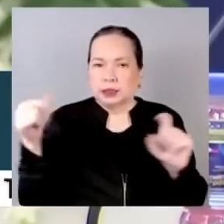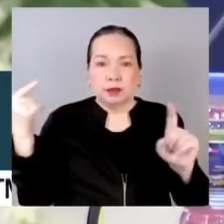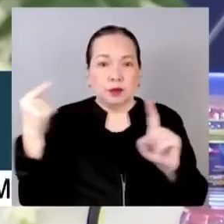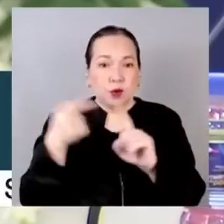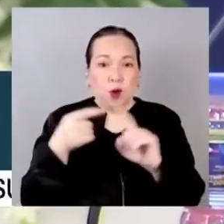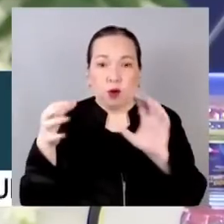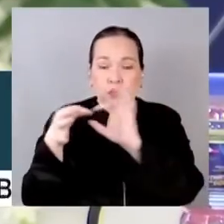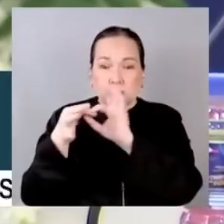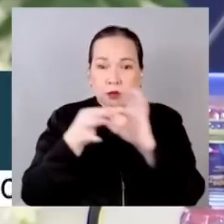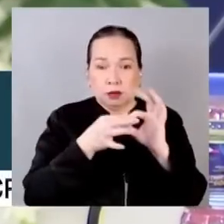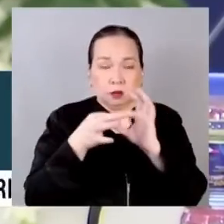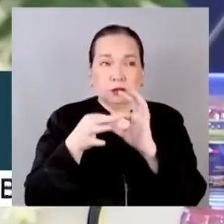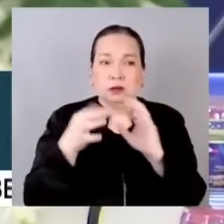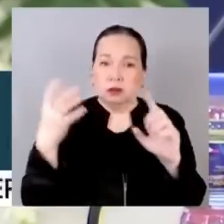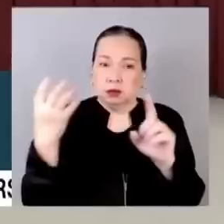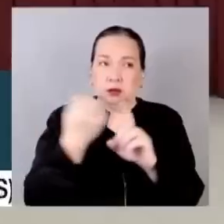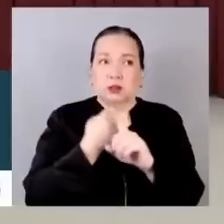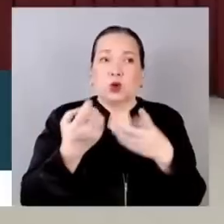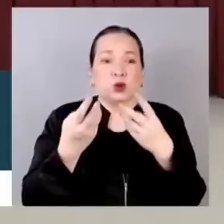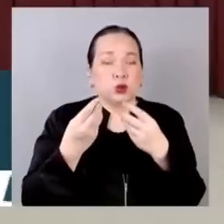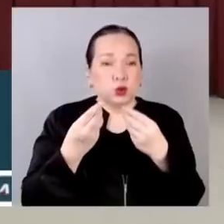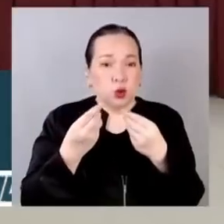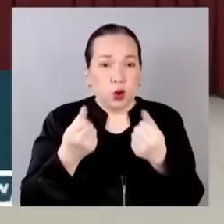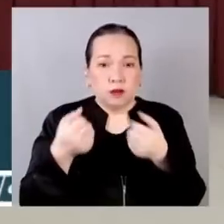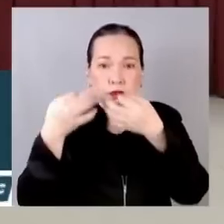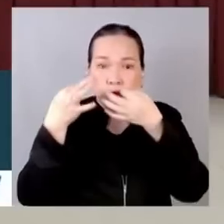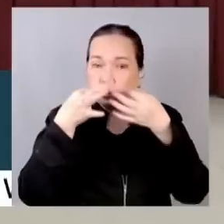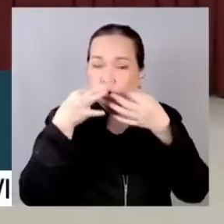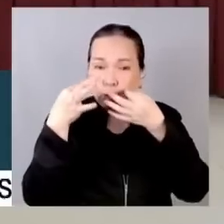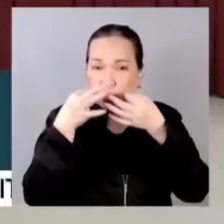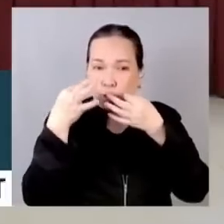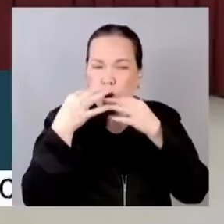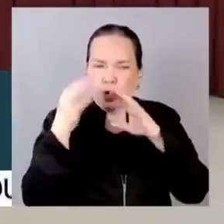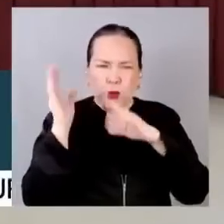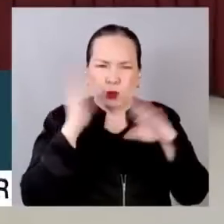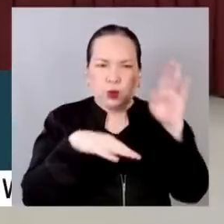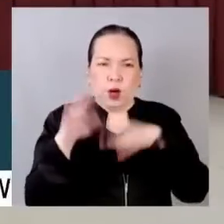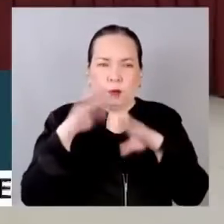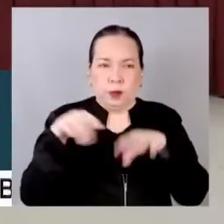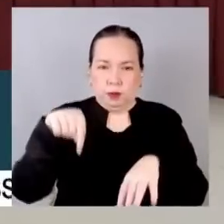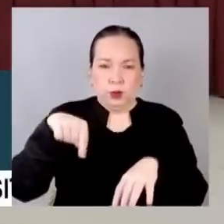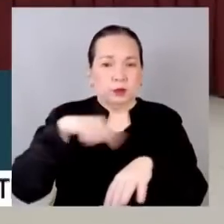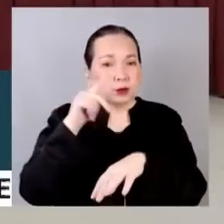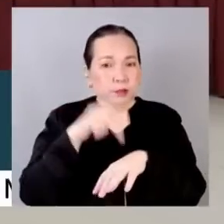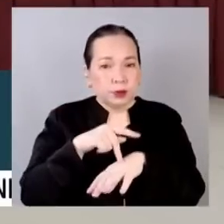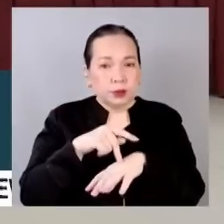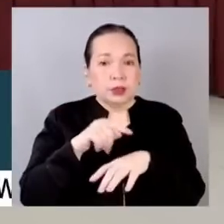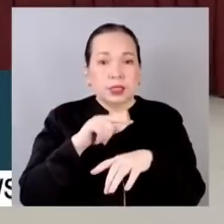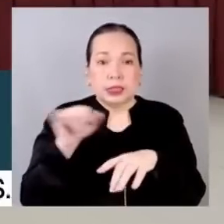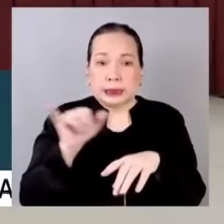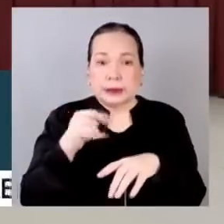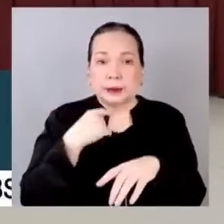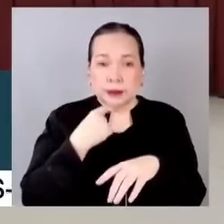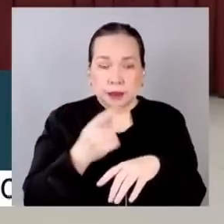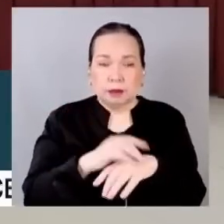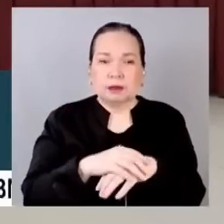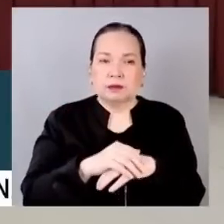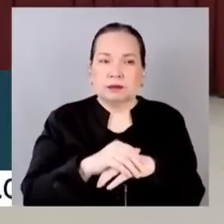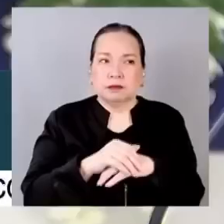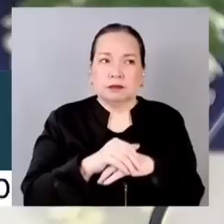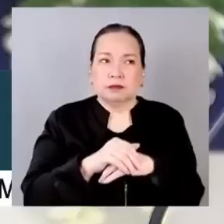with the goals of eradicating the drug menace in the Philippines. But he says that he